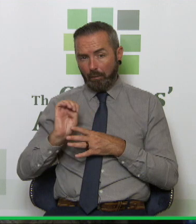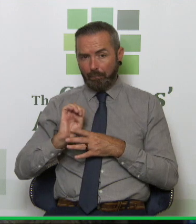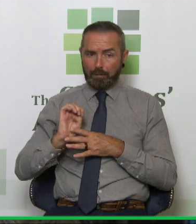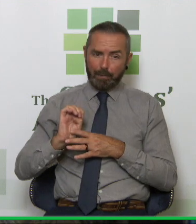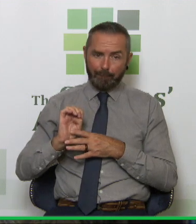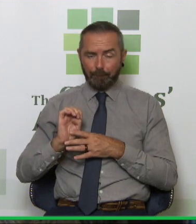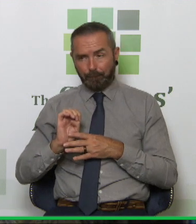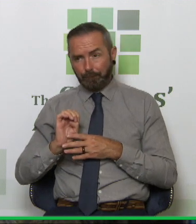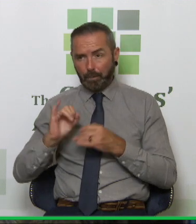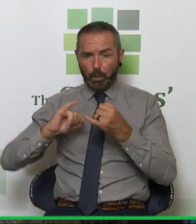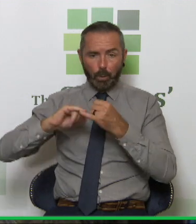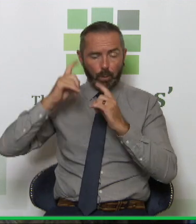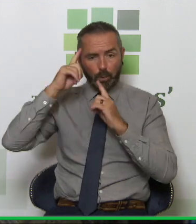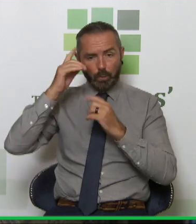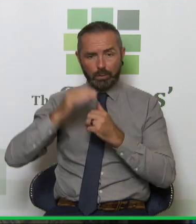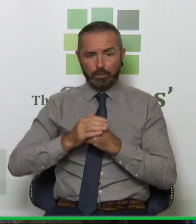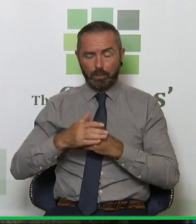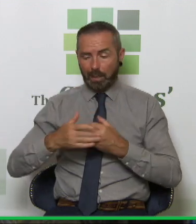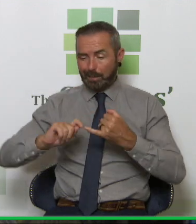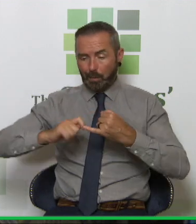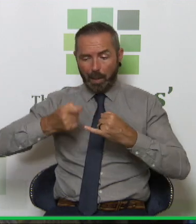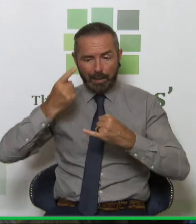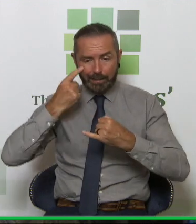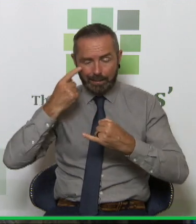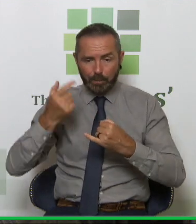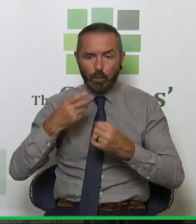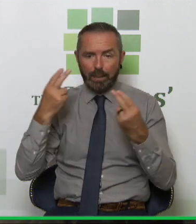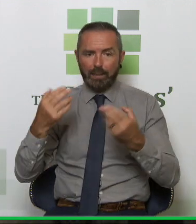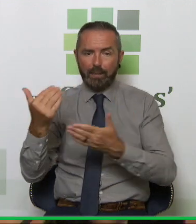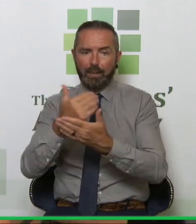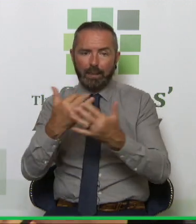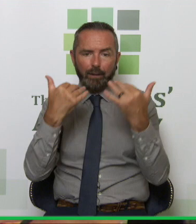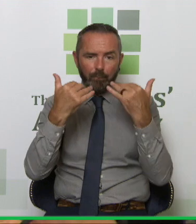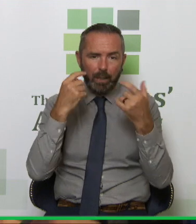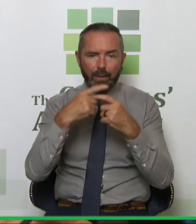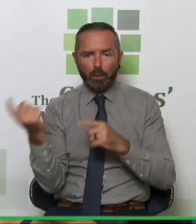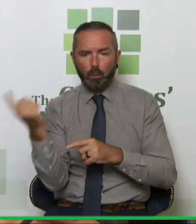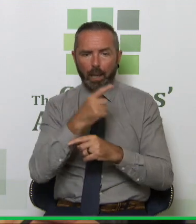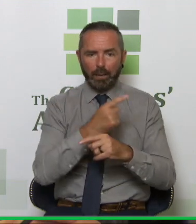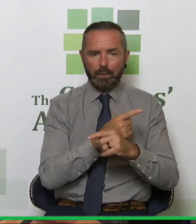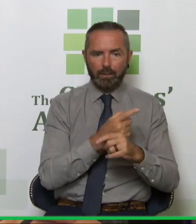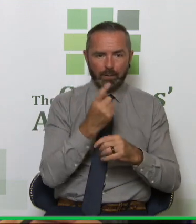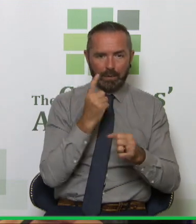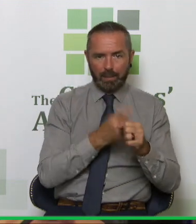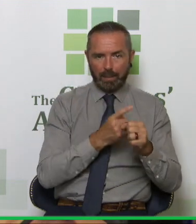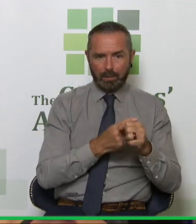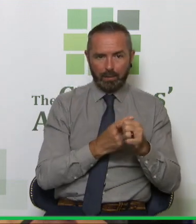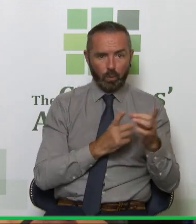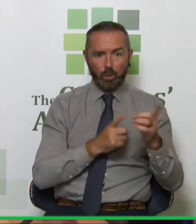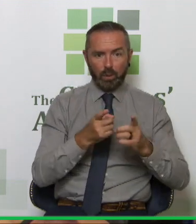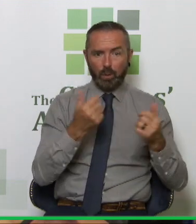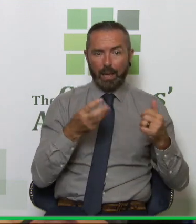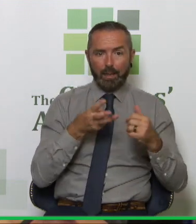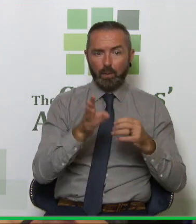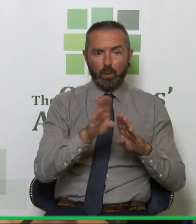is, this is a pilot. We have to gather the numbers and go back, and that's what we do. We do it really effectively in